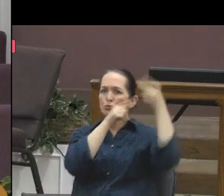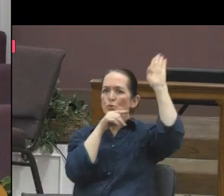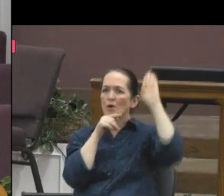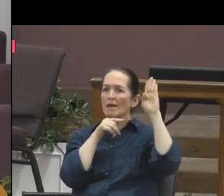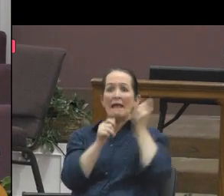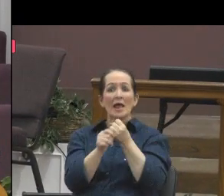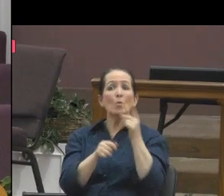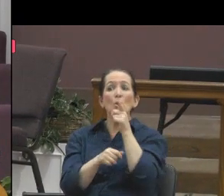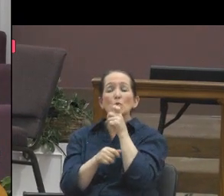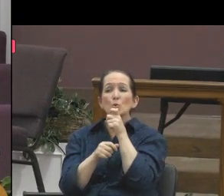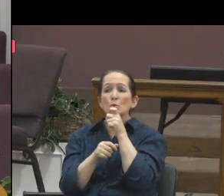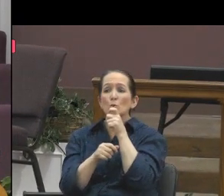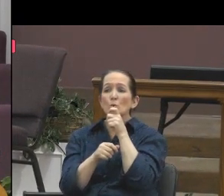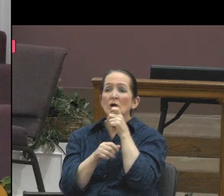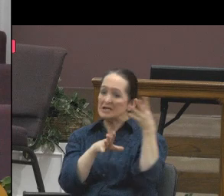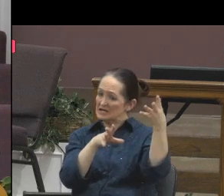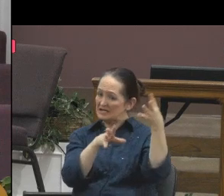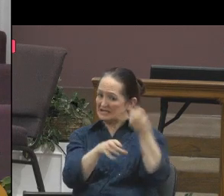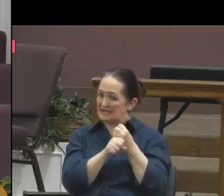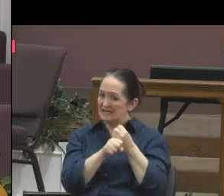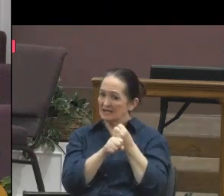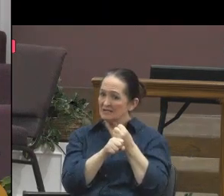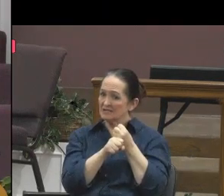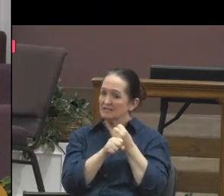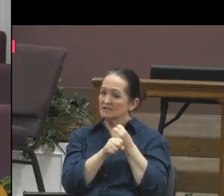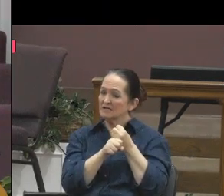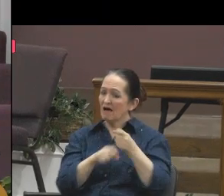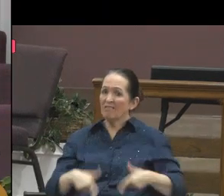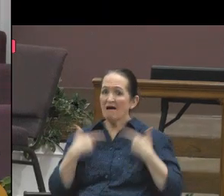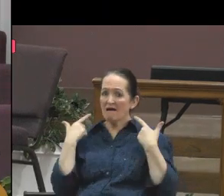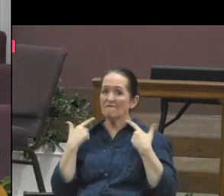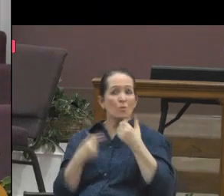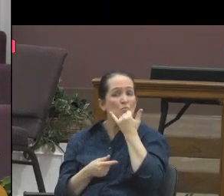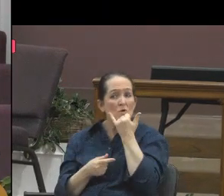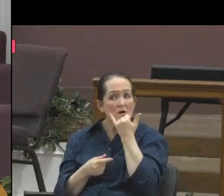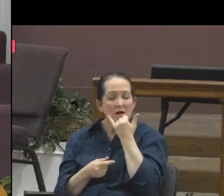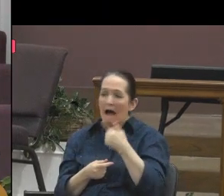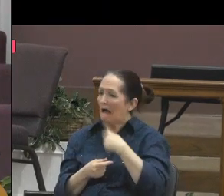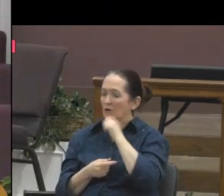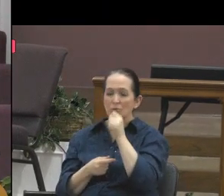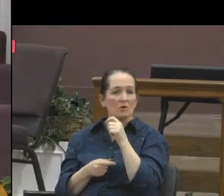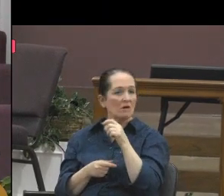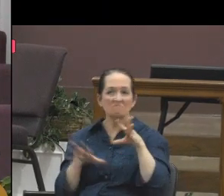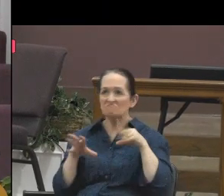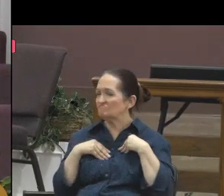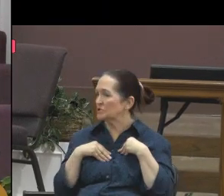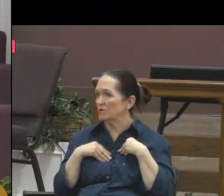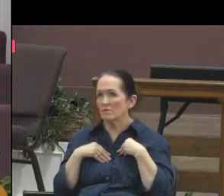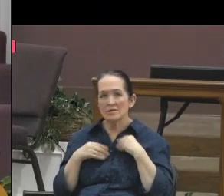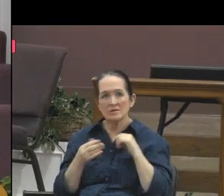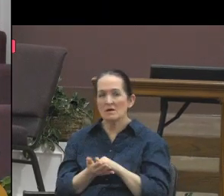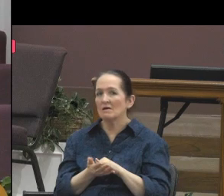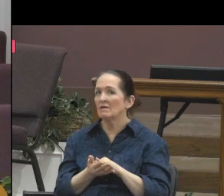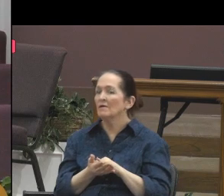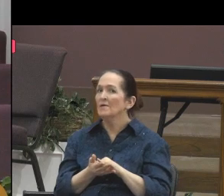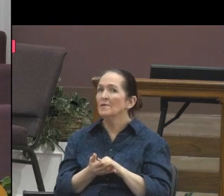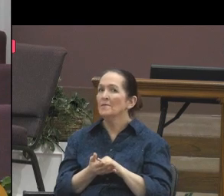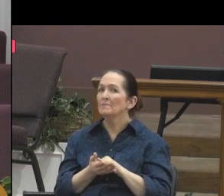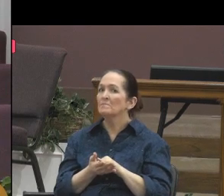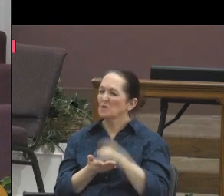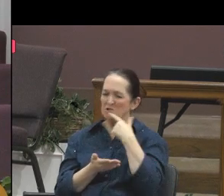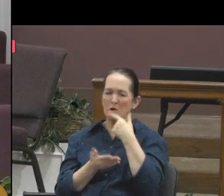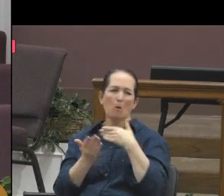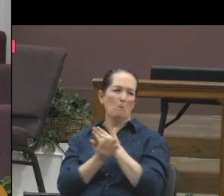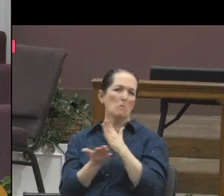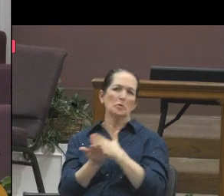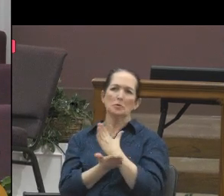And anyone who takes a life is wrong. I do not tolerate by saying it's